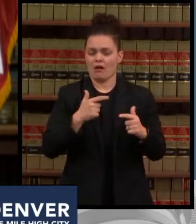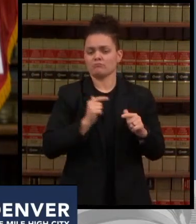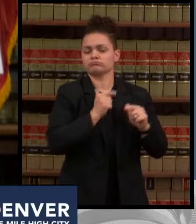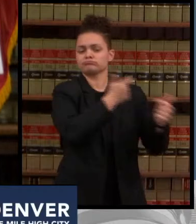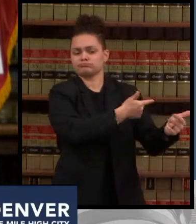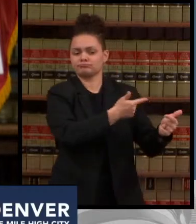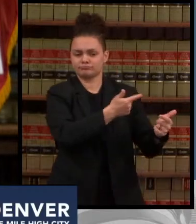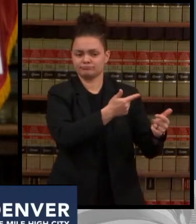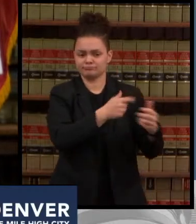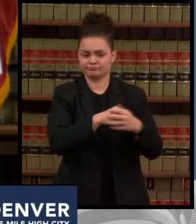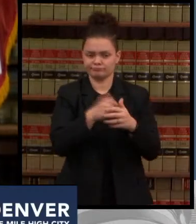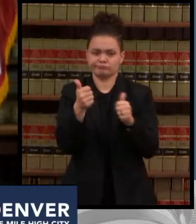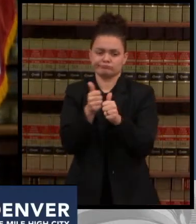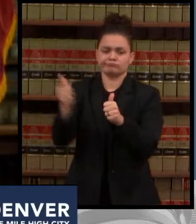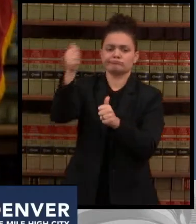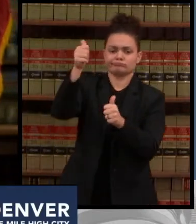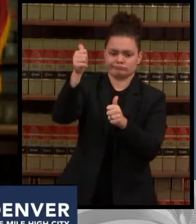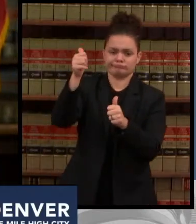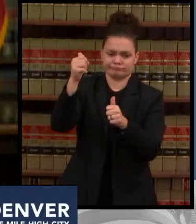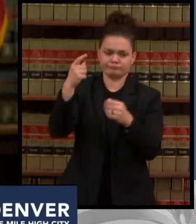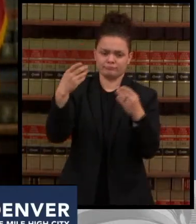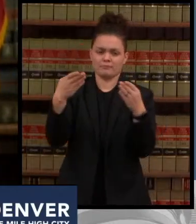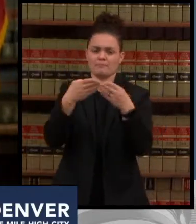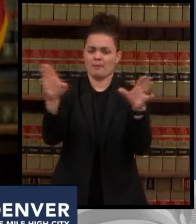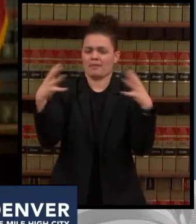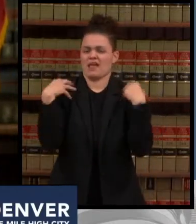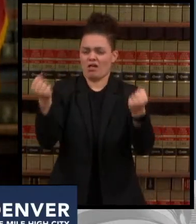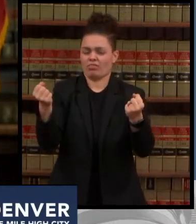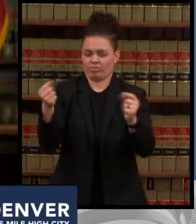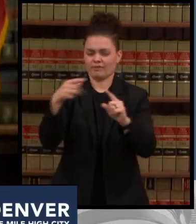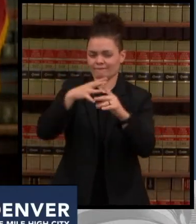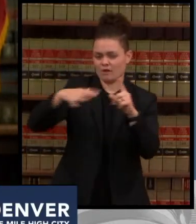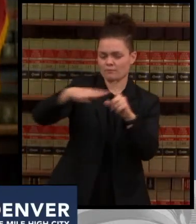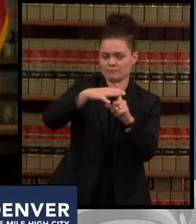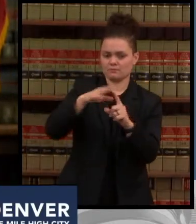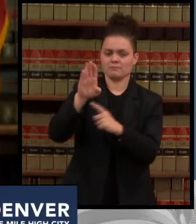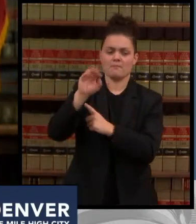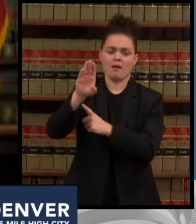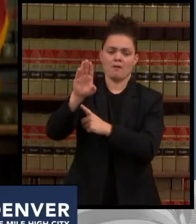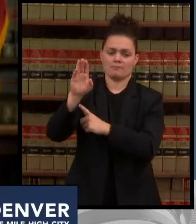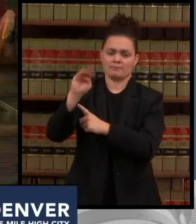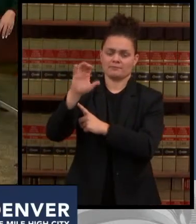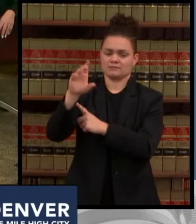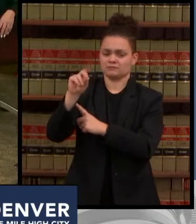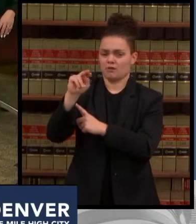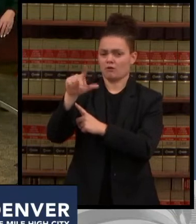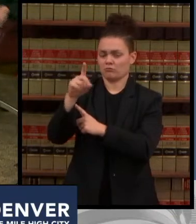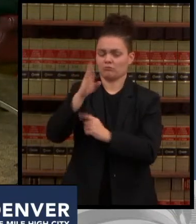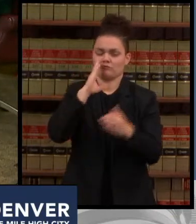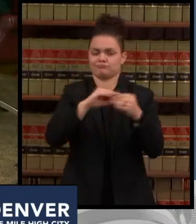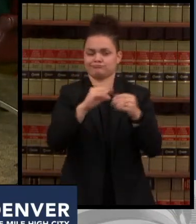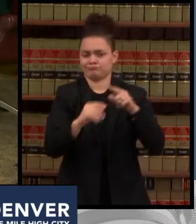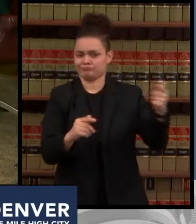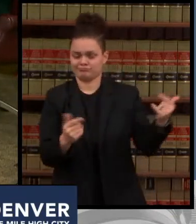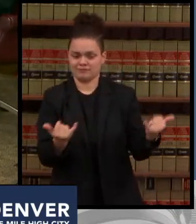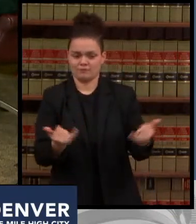Executive Director, DDPHE, Denver Department of Public Health and Environment, Bob McDonald, to give further clarification.